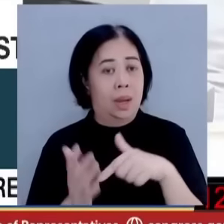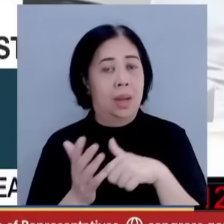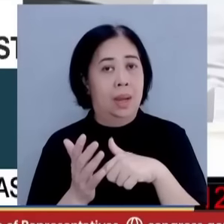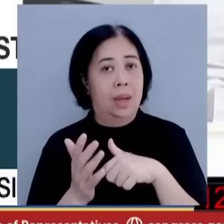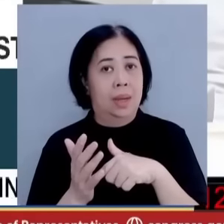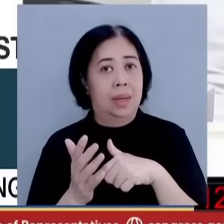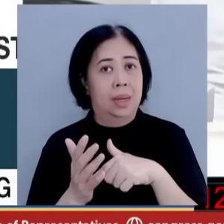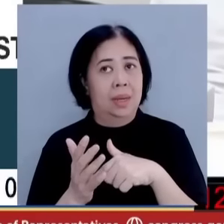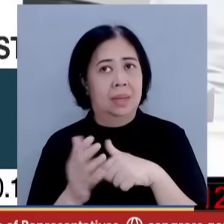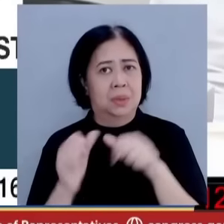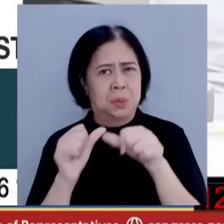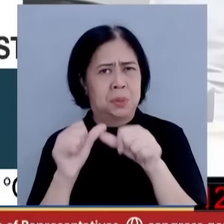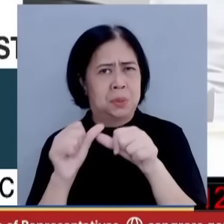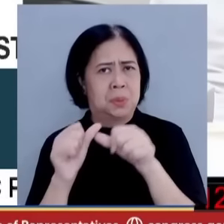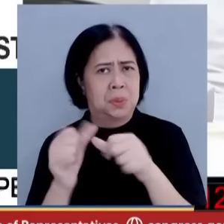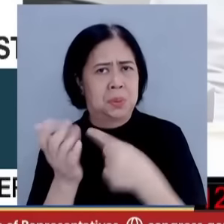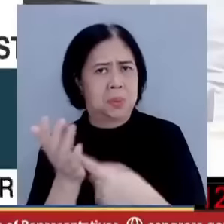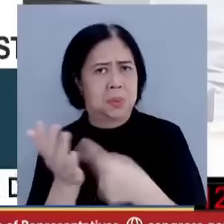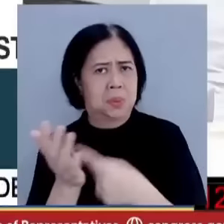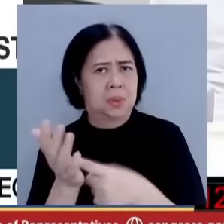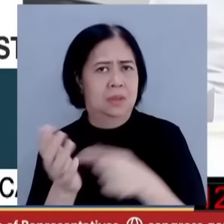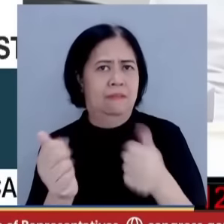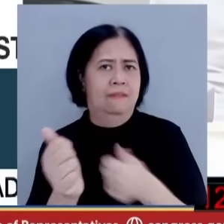this is even being pursued by the followers